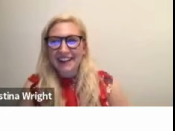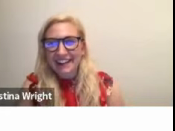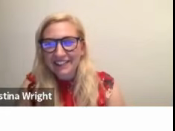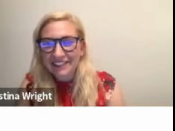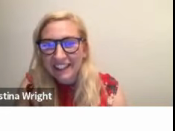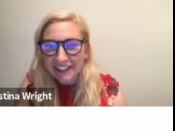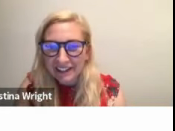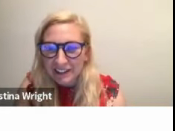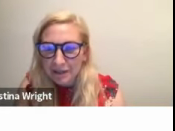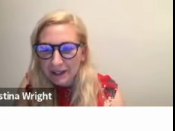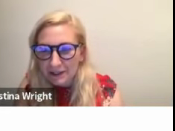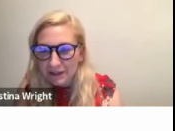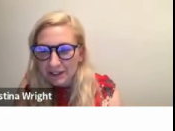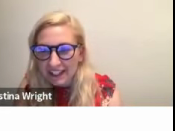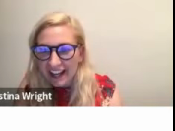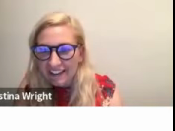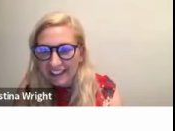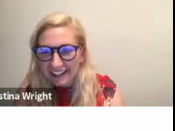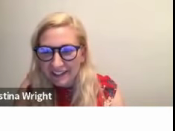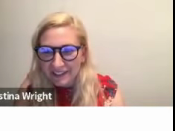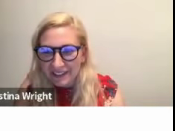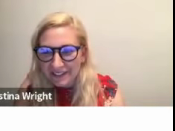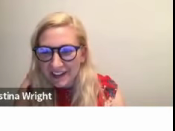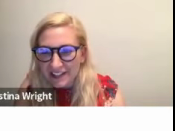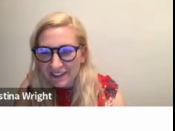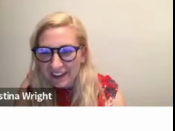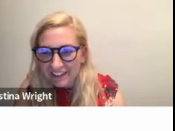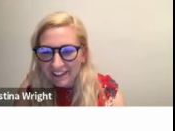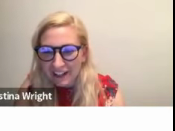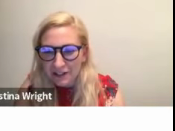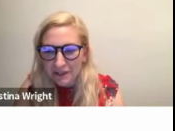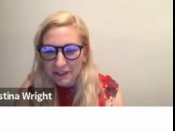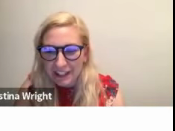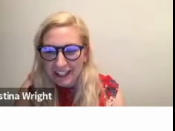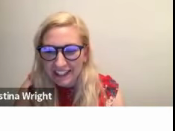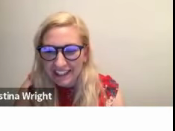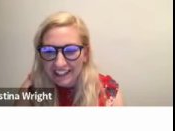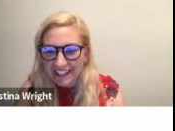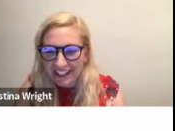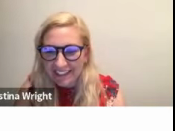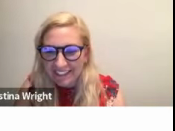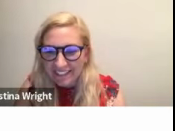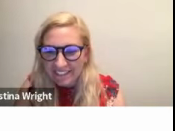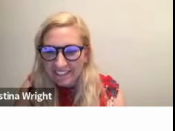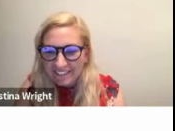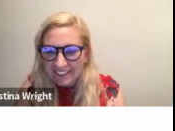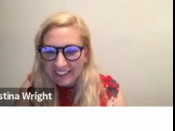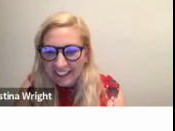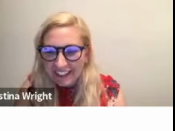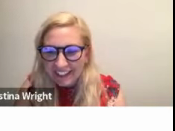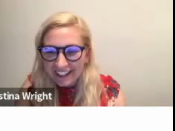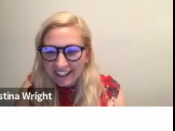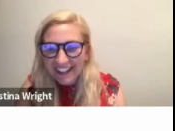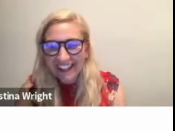All right, I'm seeing your responses rolling in now. Thank you so much for all of your contributions.